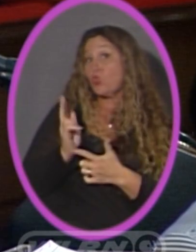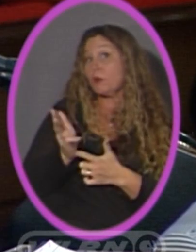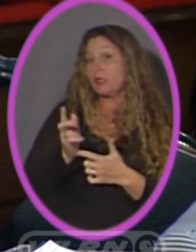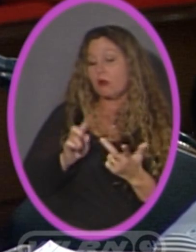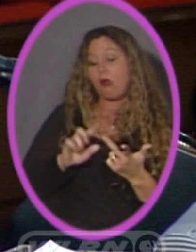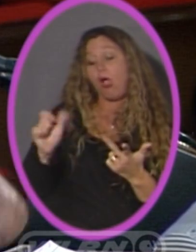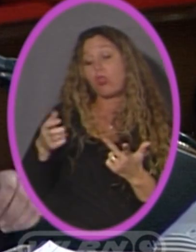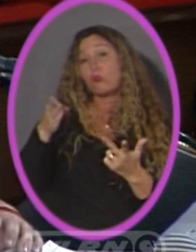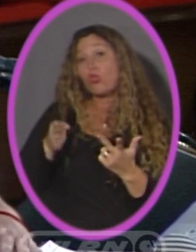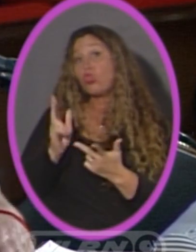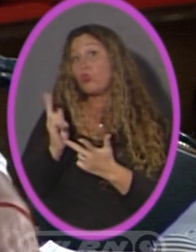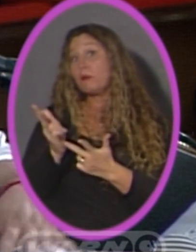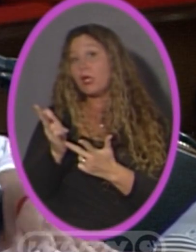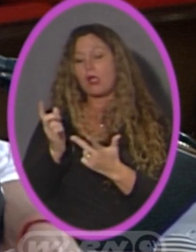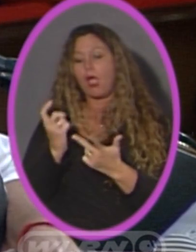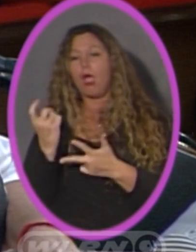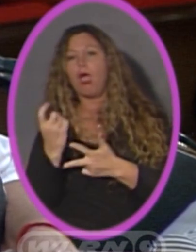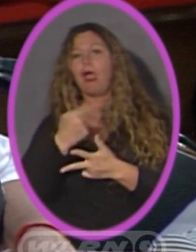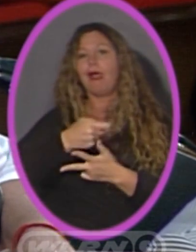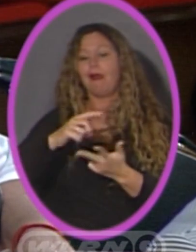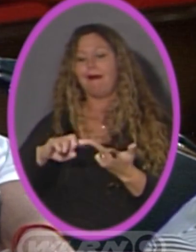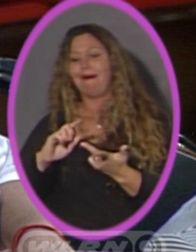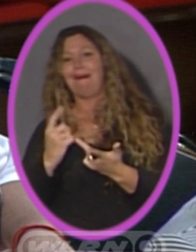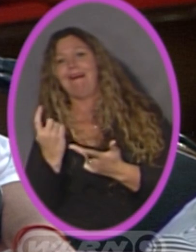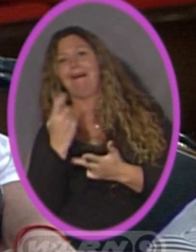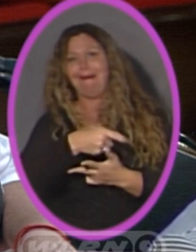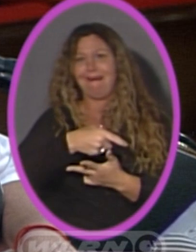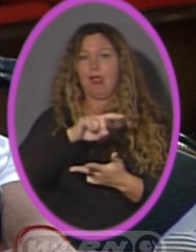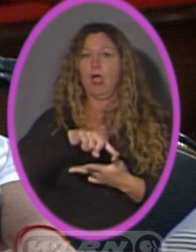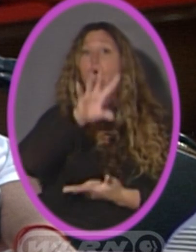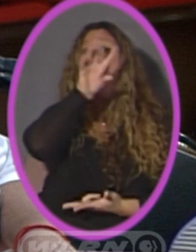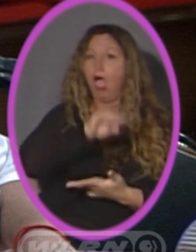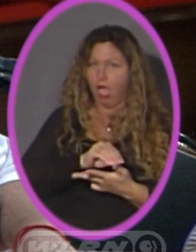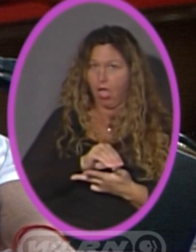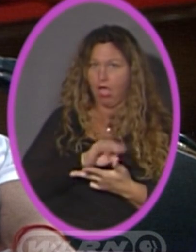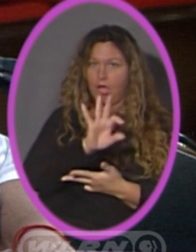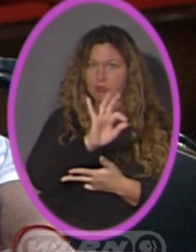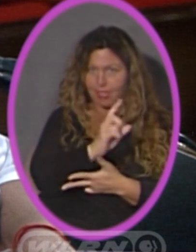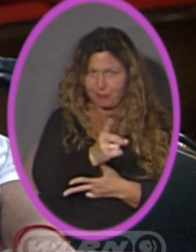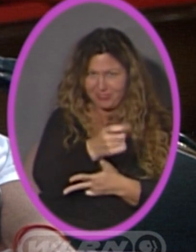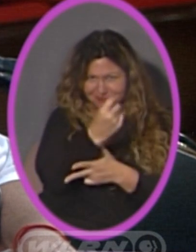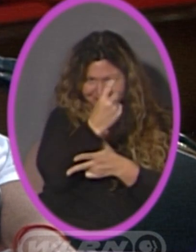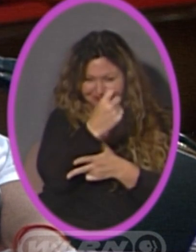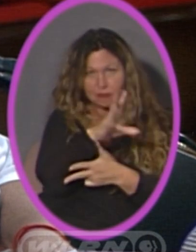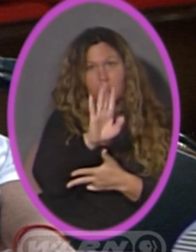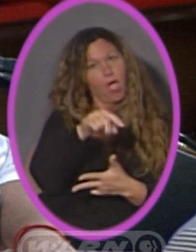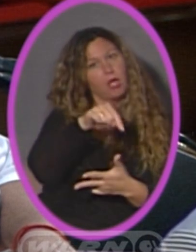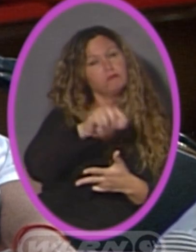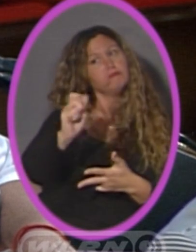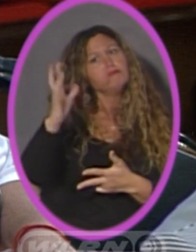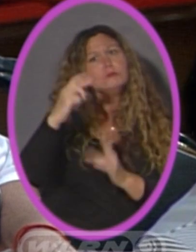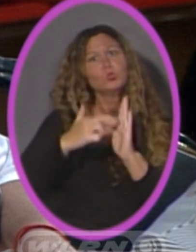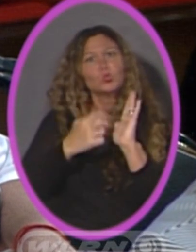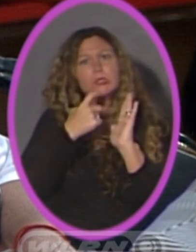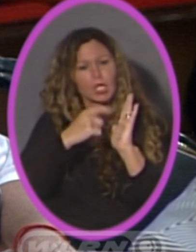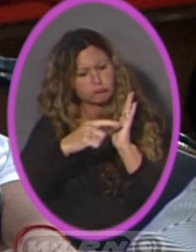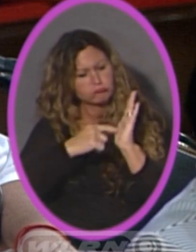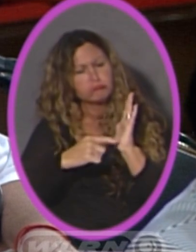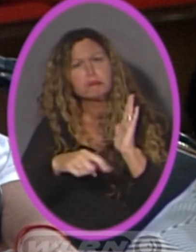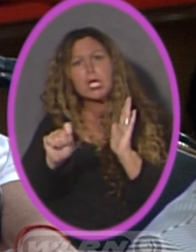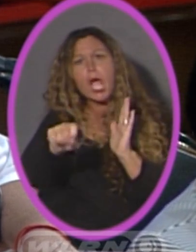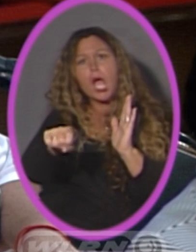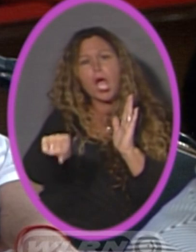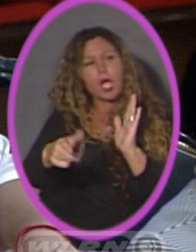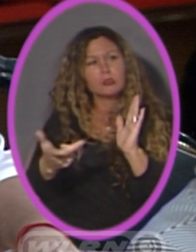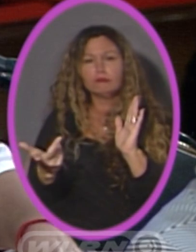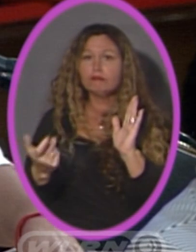December school board meeting, we were told that they would no longer be allowing speakers a total of 10 minutes, even though the public speaker rules provides that a speaker can